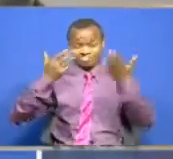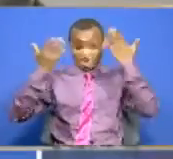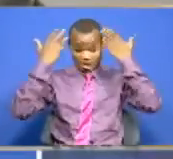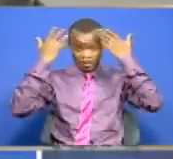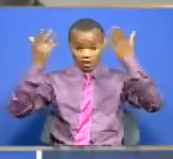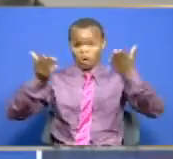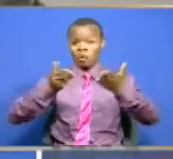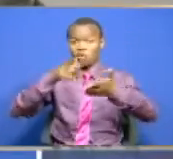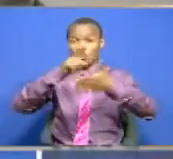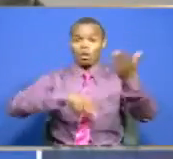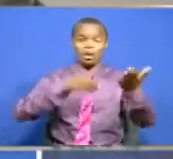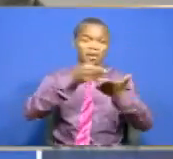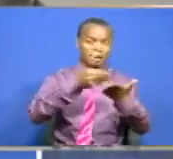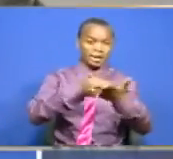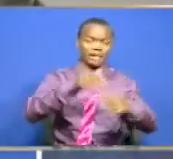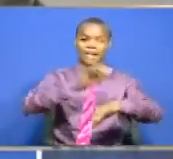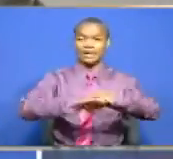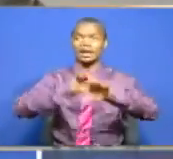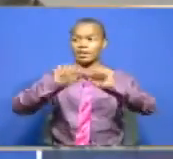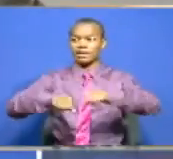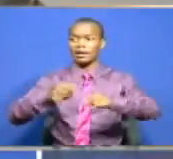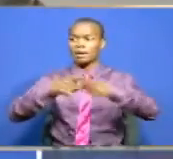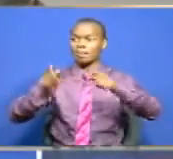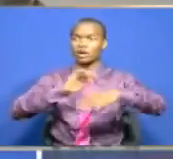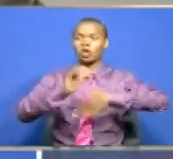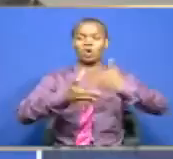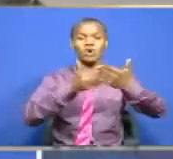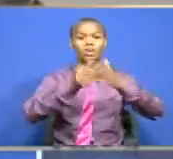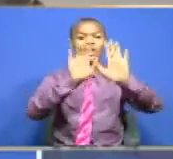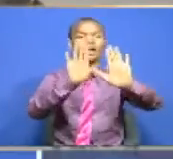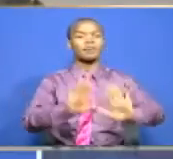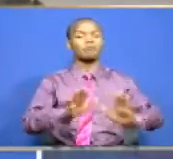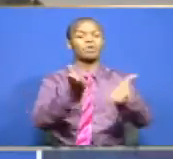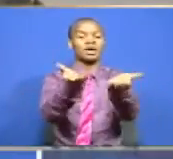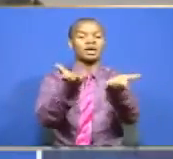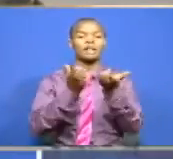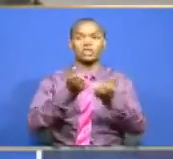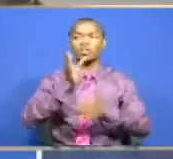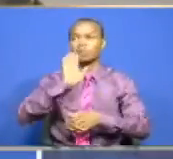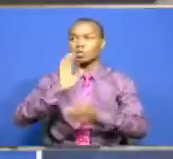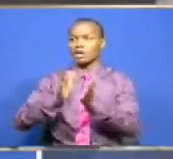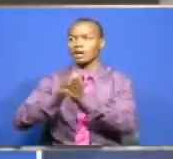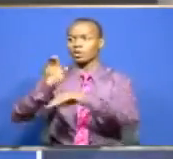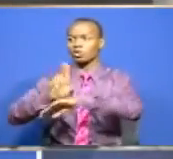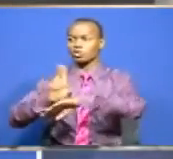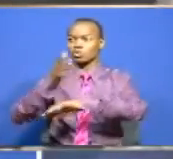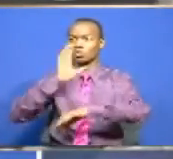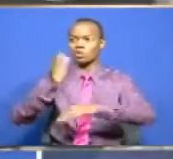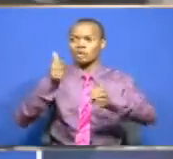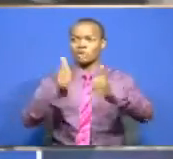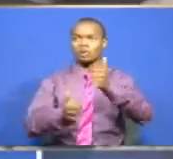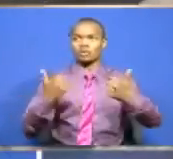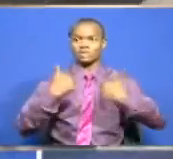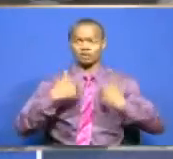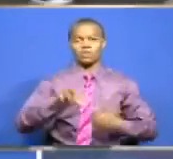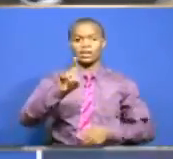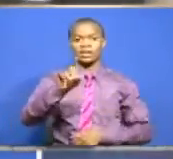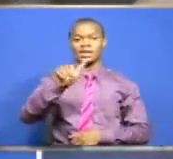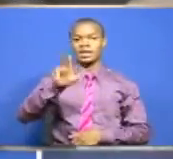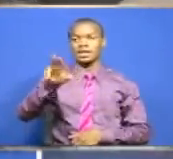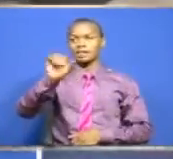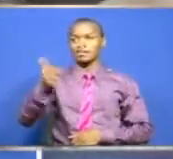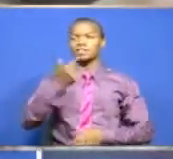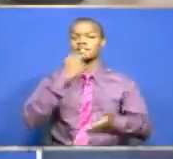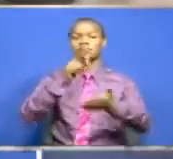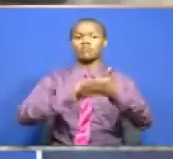which income category, we all need water and we all need to make use of the water that we have. Davis says both government and